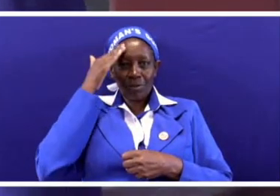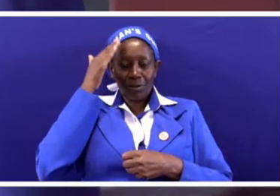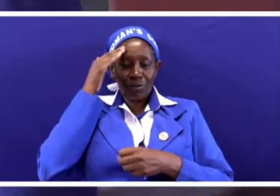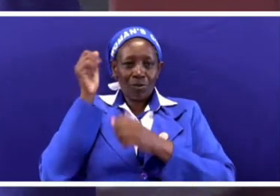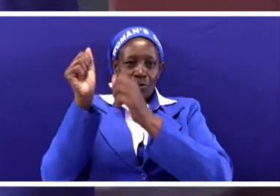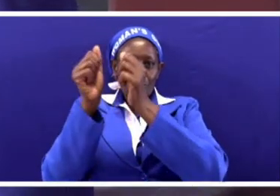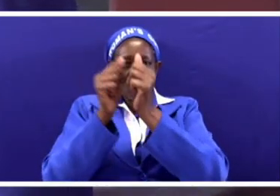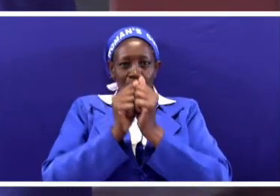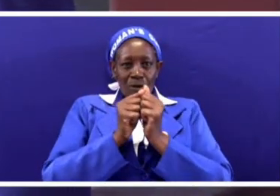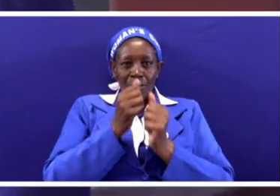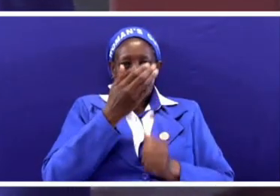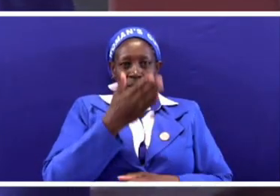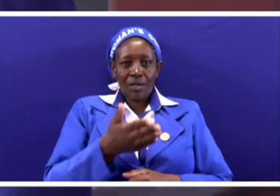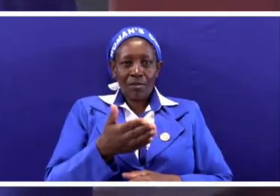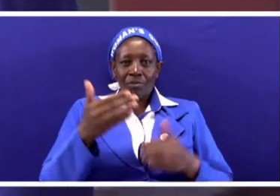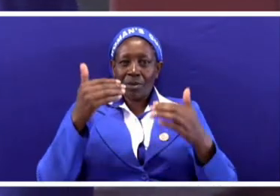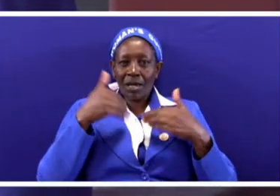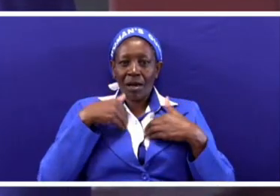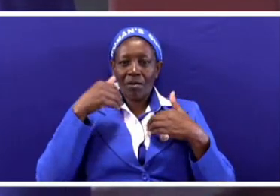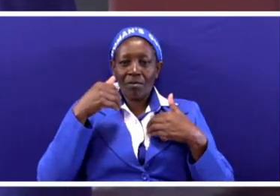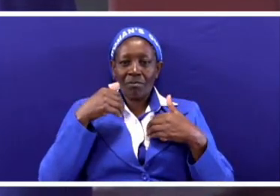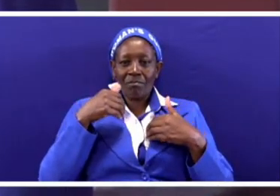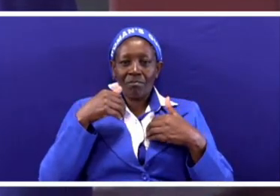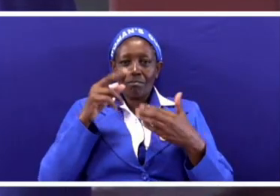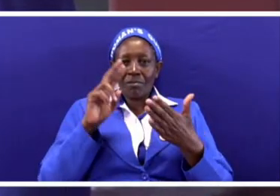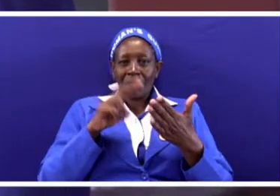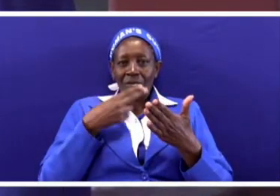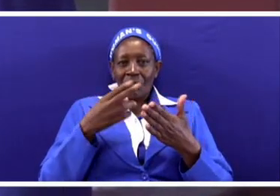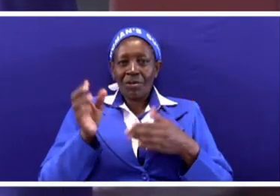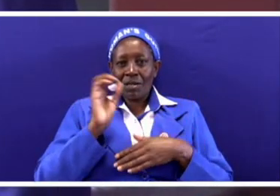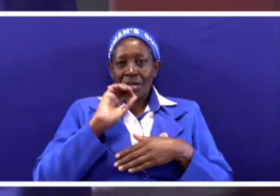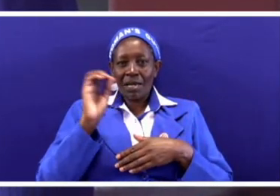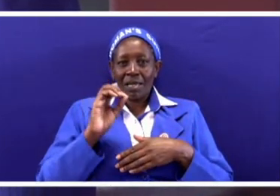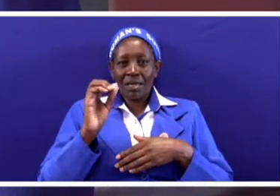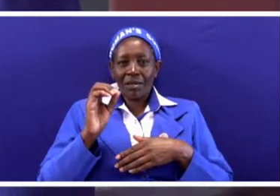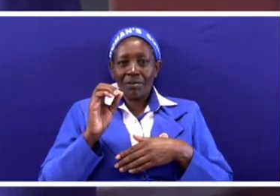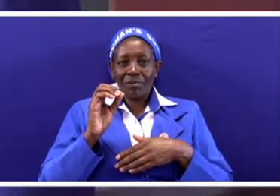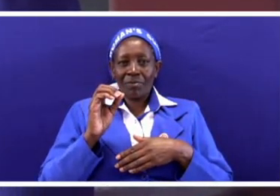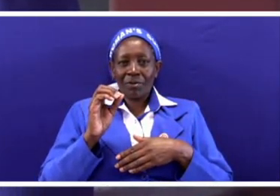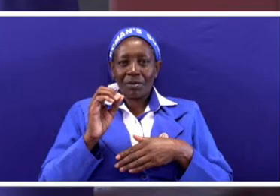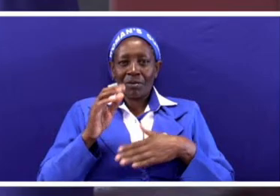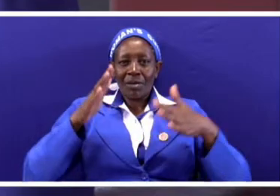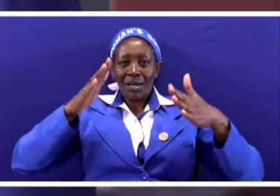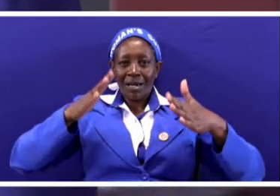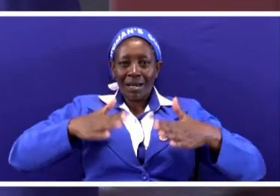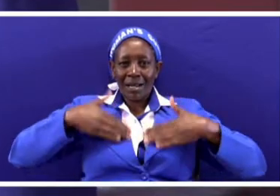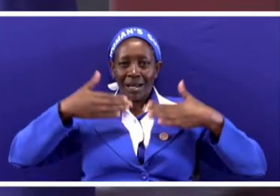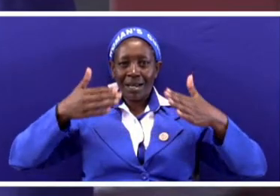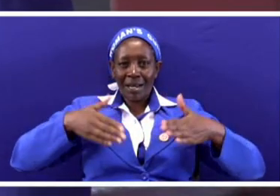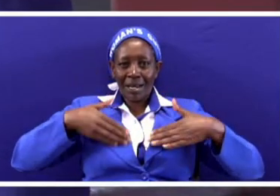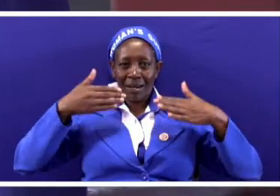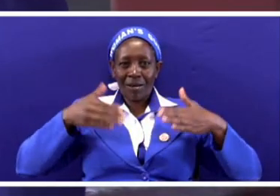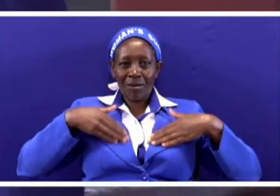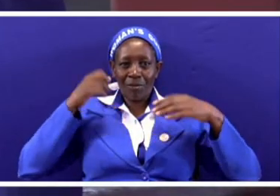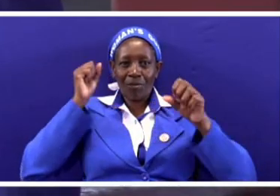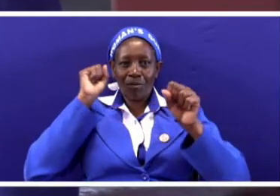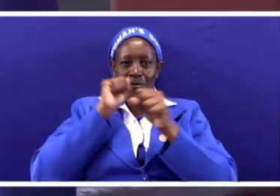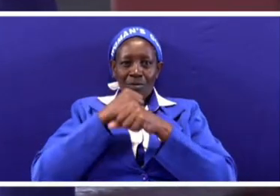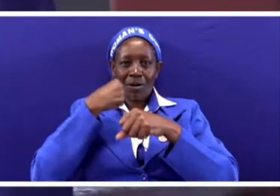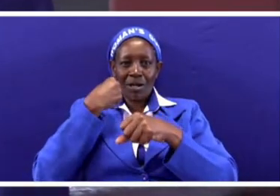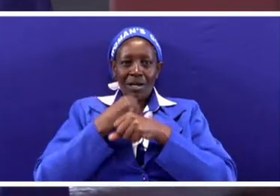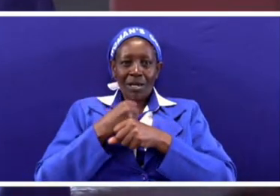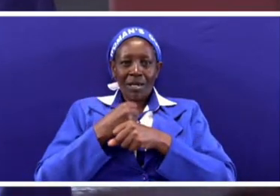And Lord, you have not disappointed him. We are glad that, Lord, he is working at St. Paul's University, one of our